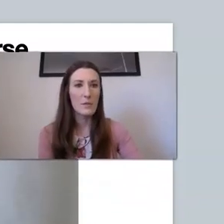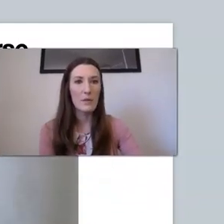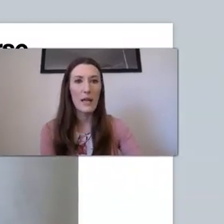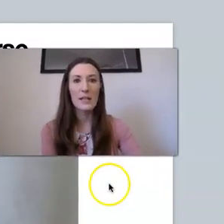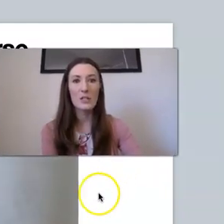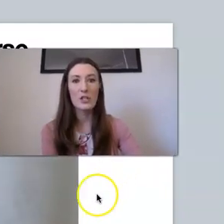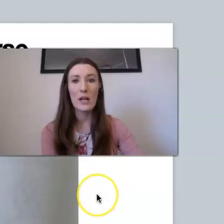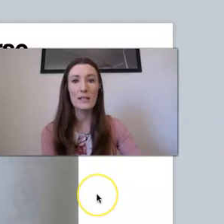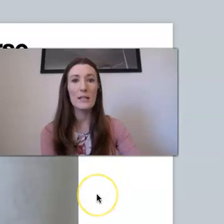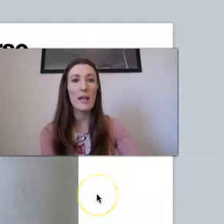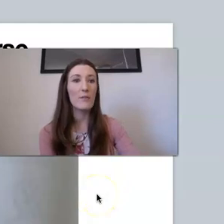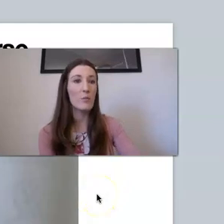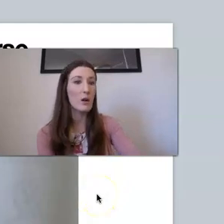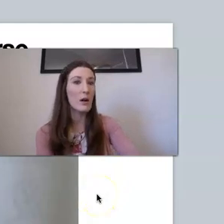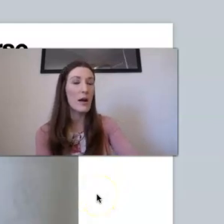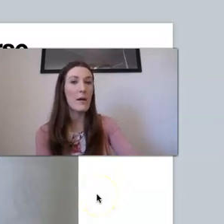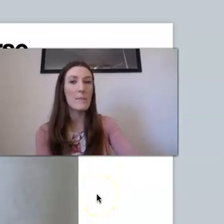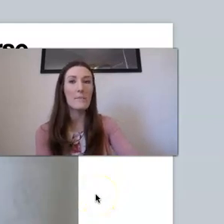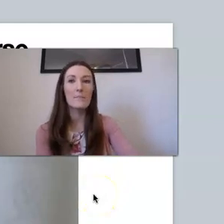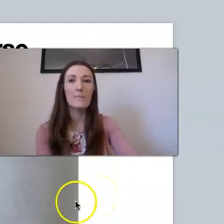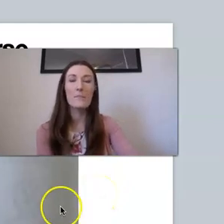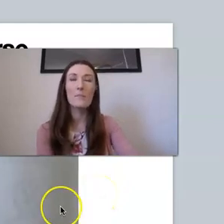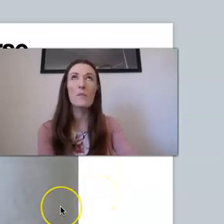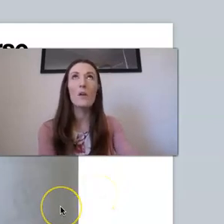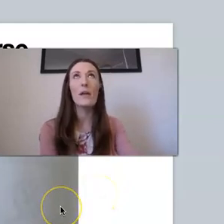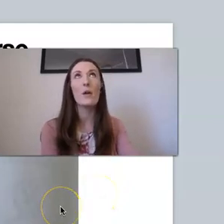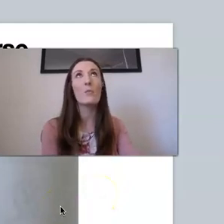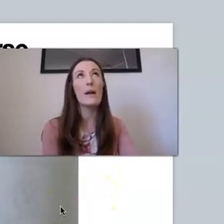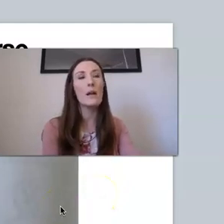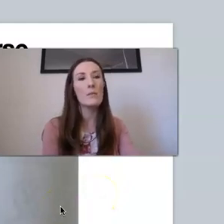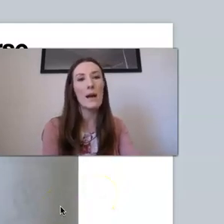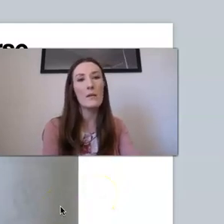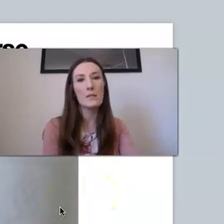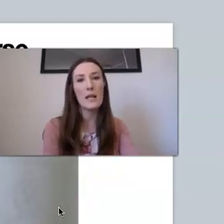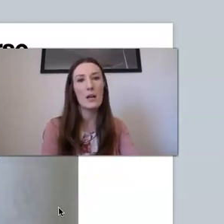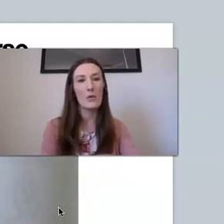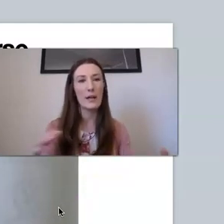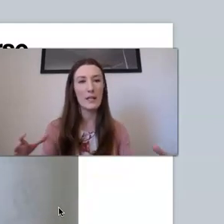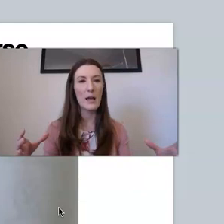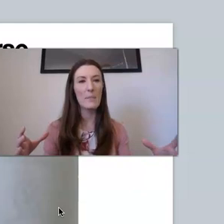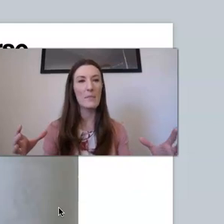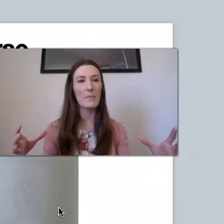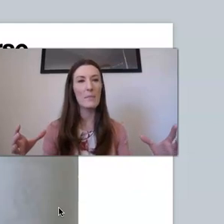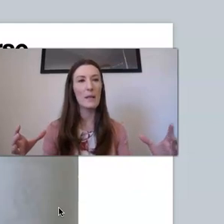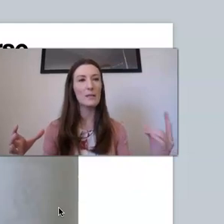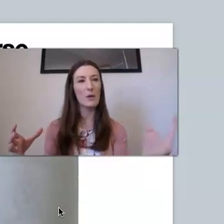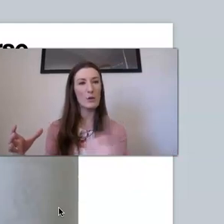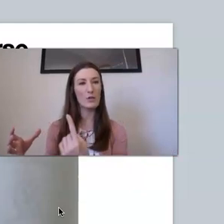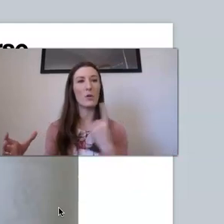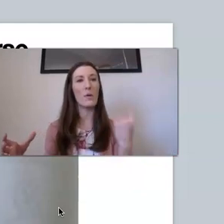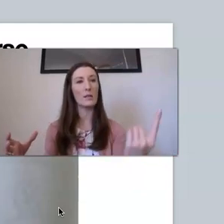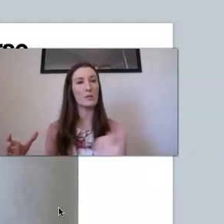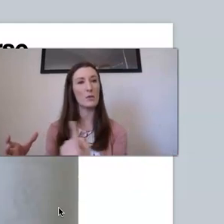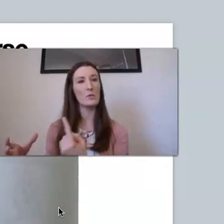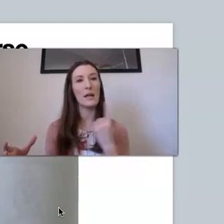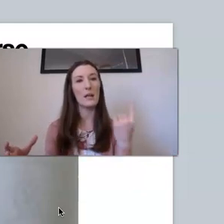This is just if you are like riding around in an arena type place where you're